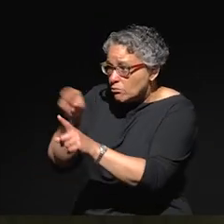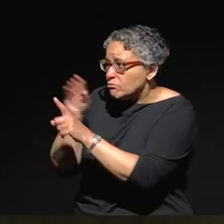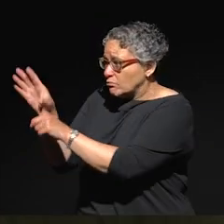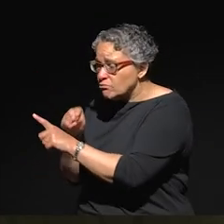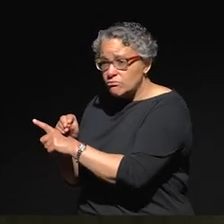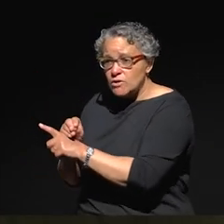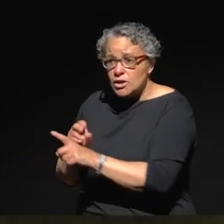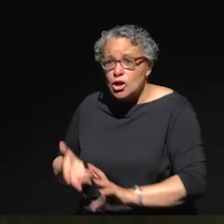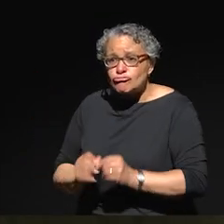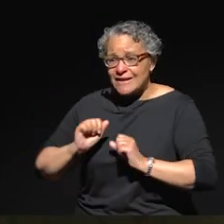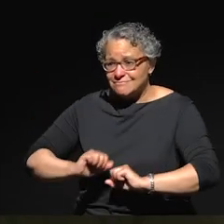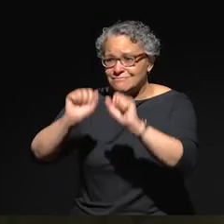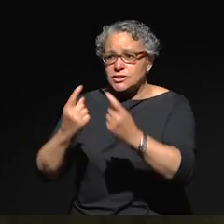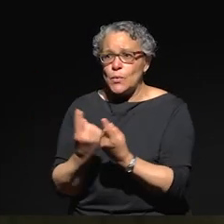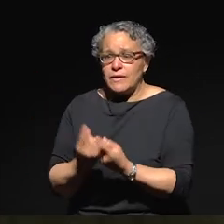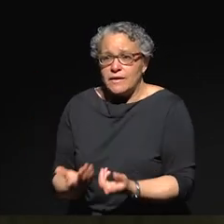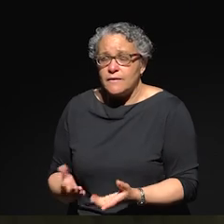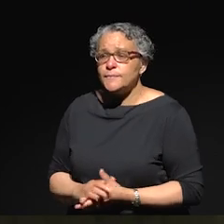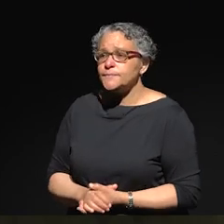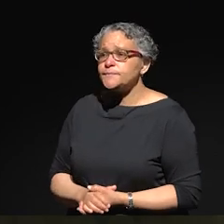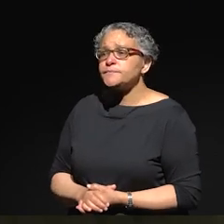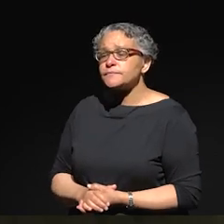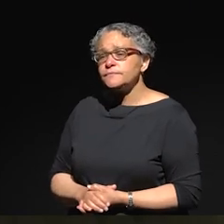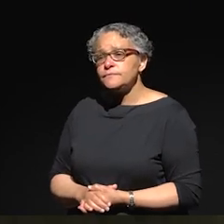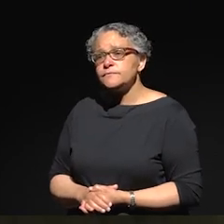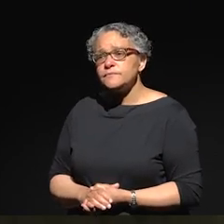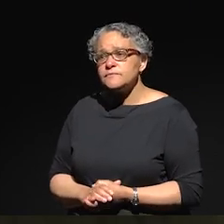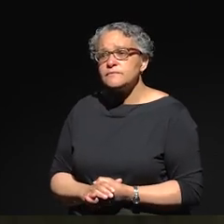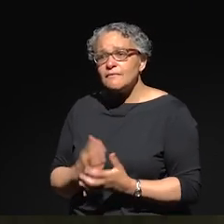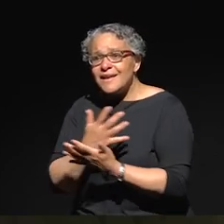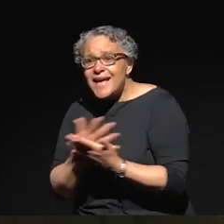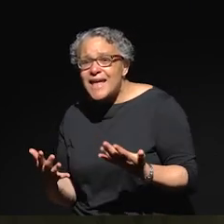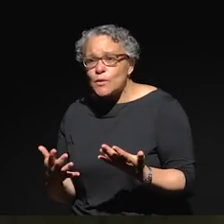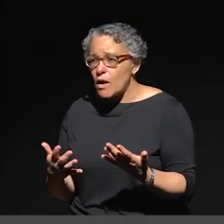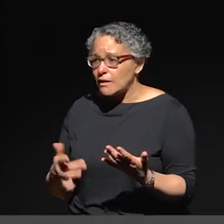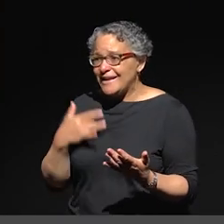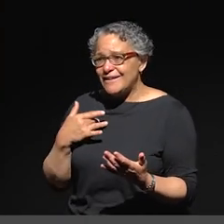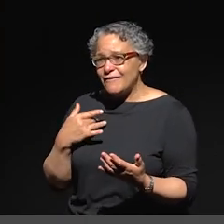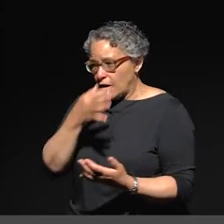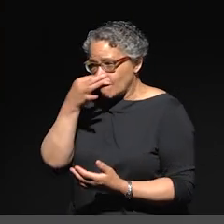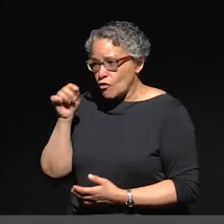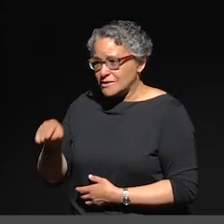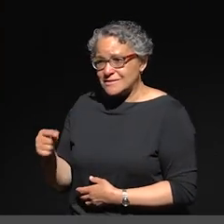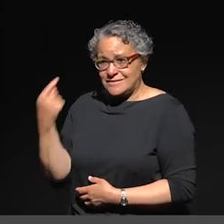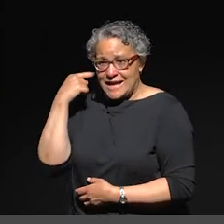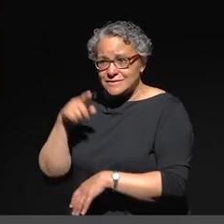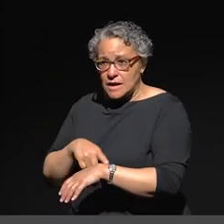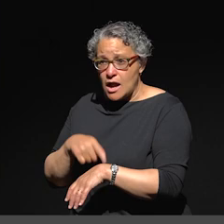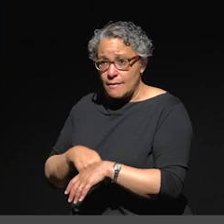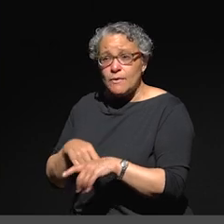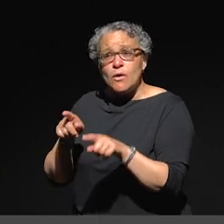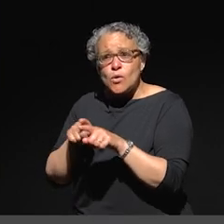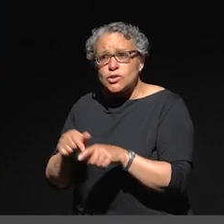and creates something that is entirely his own. He also, as anybody in Florence at this time, looks at Leonardo in terms of portraiture, because the Mona Lisa